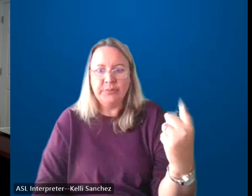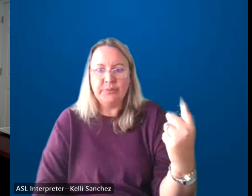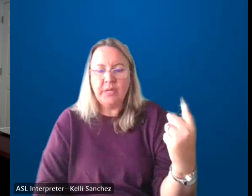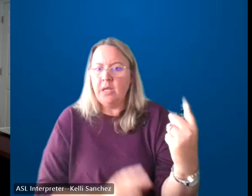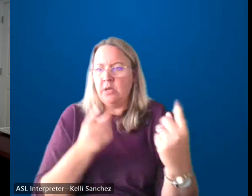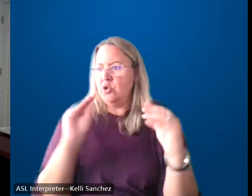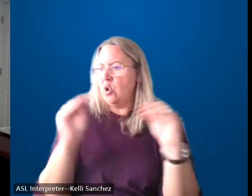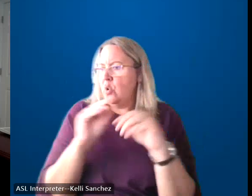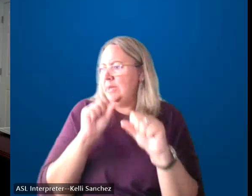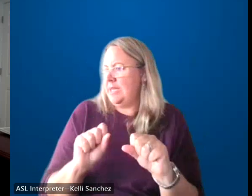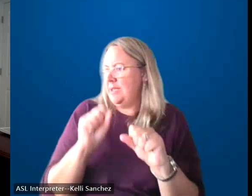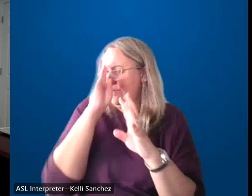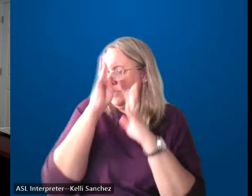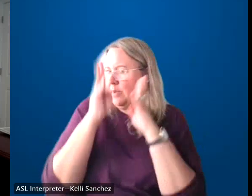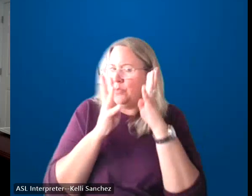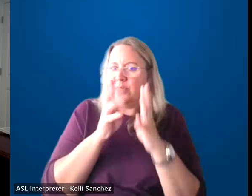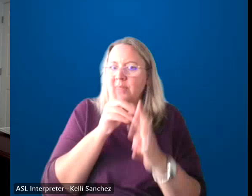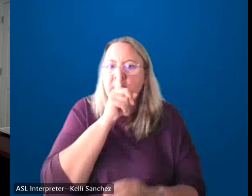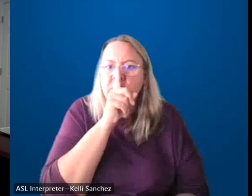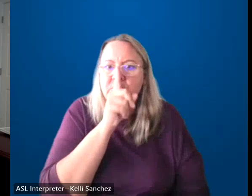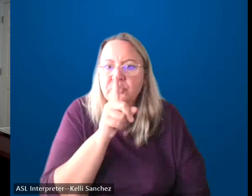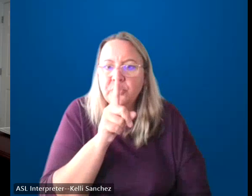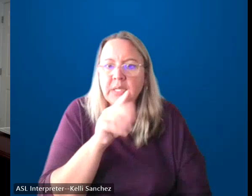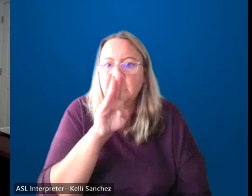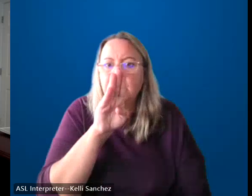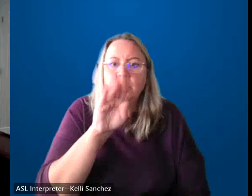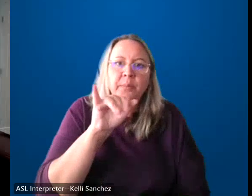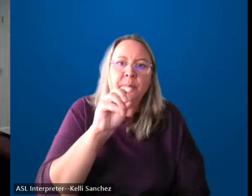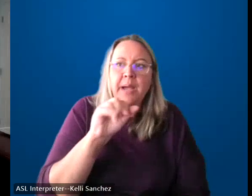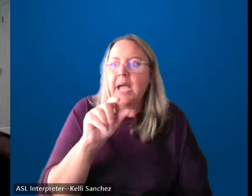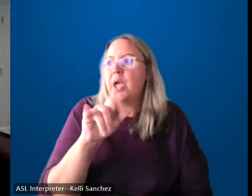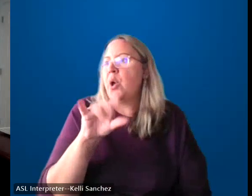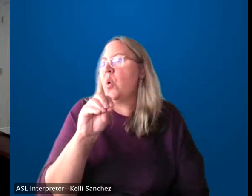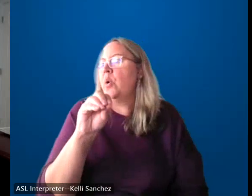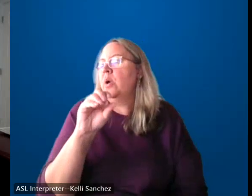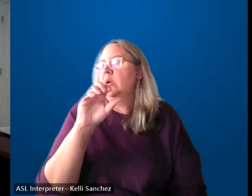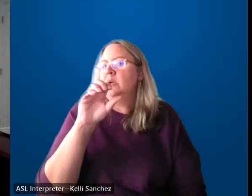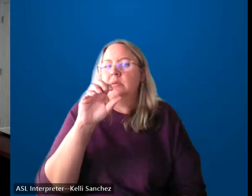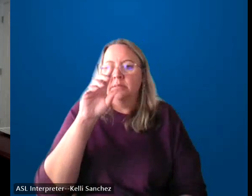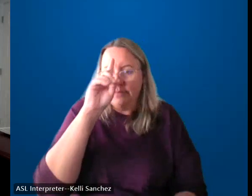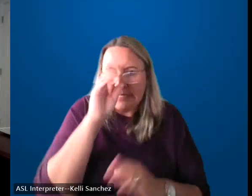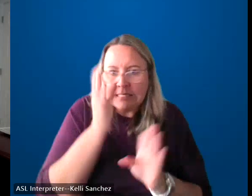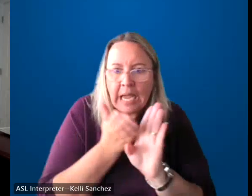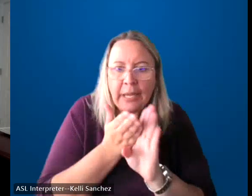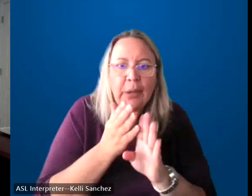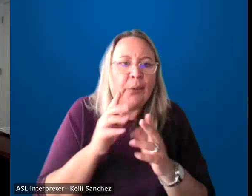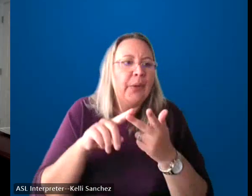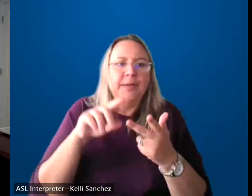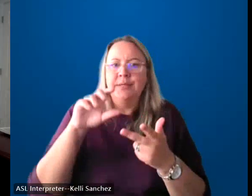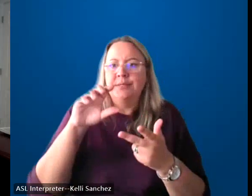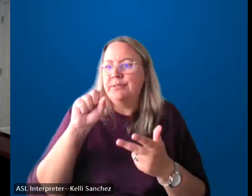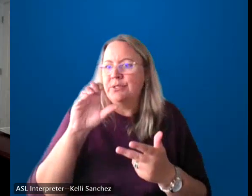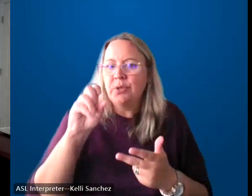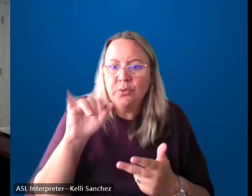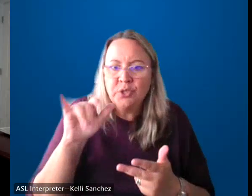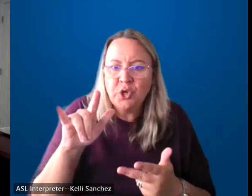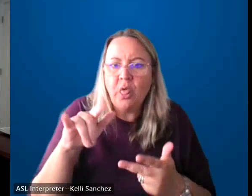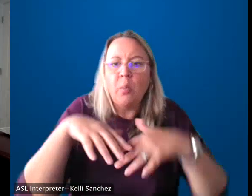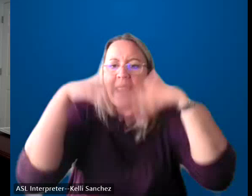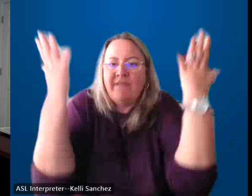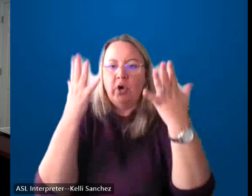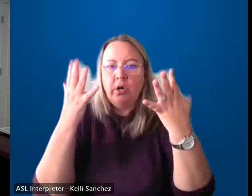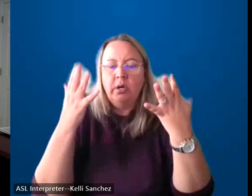with a truly meaningful biopsychosocial, spiritual, however many pieces of that pie you want to use, but